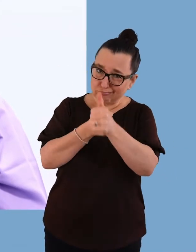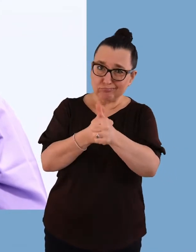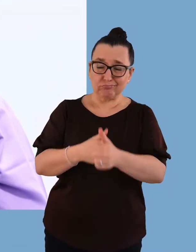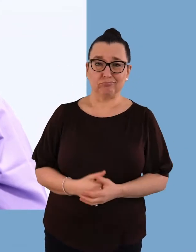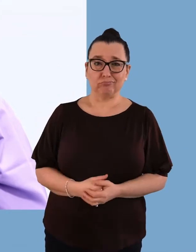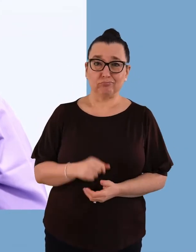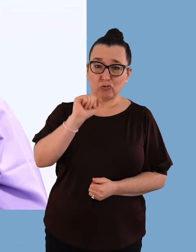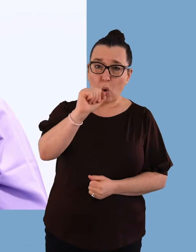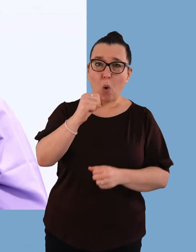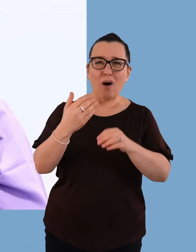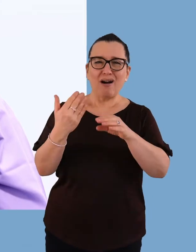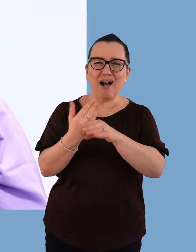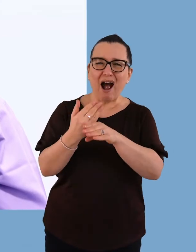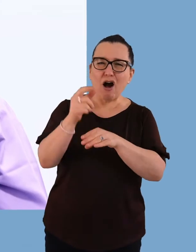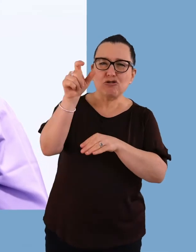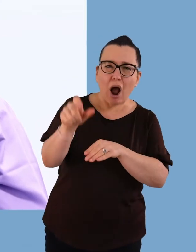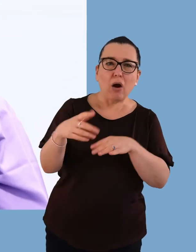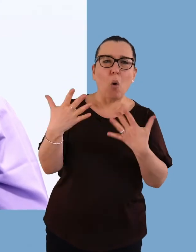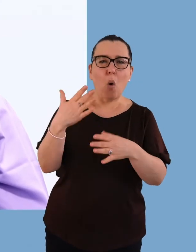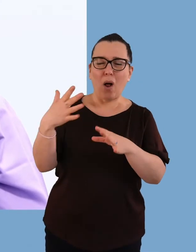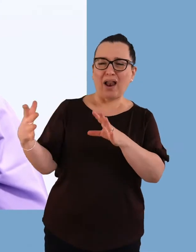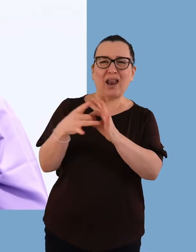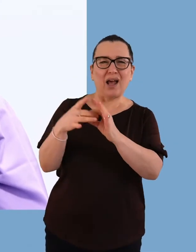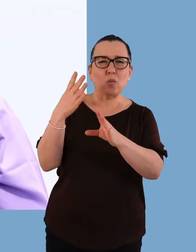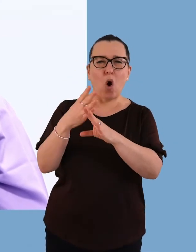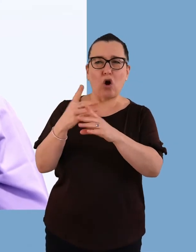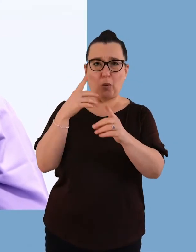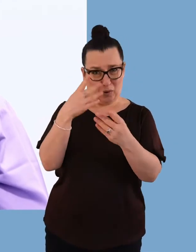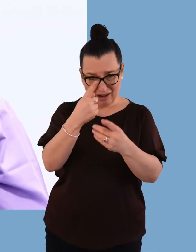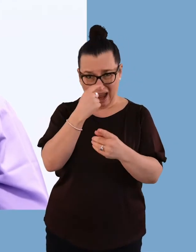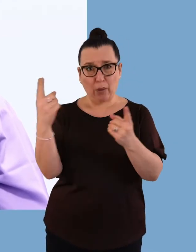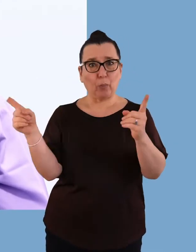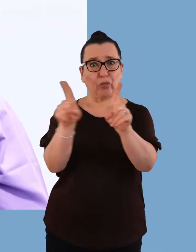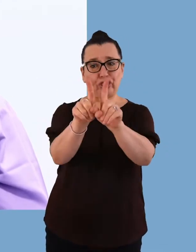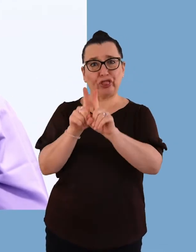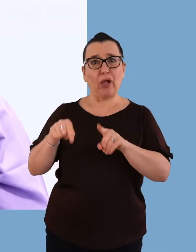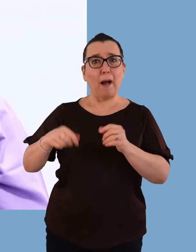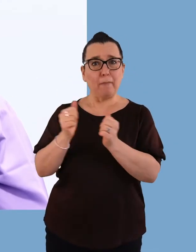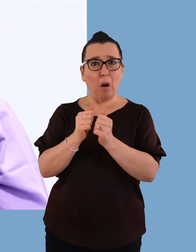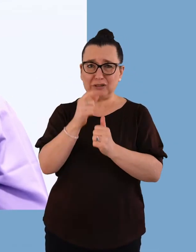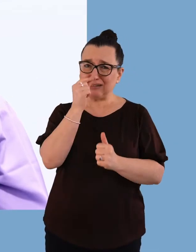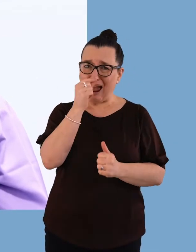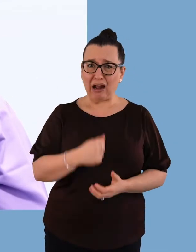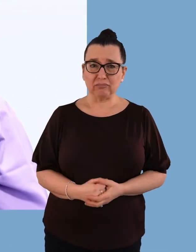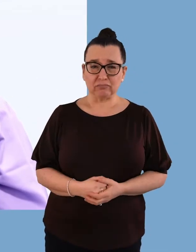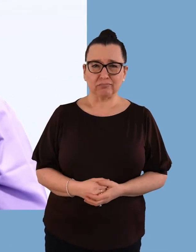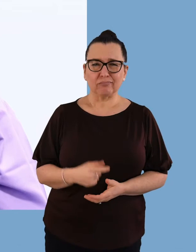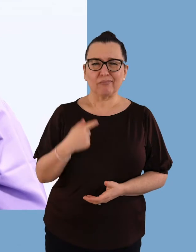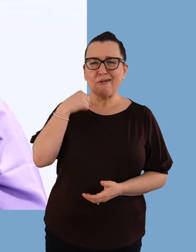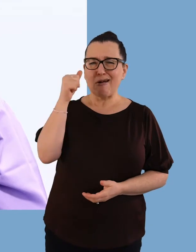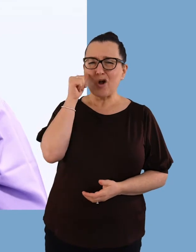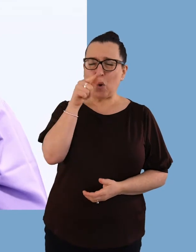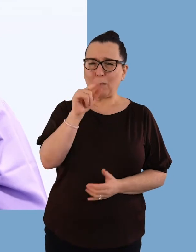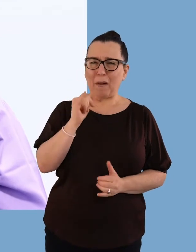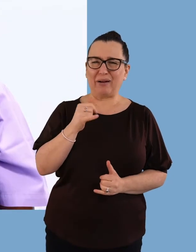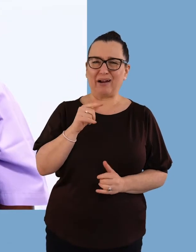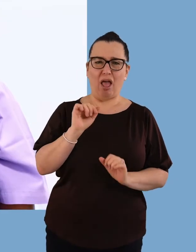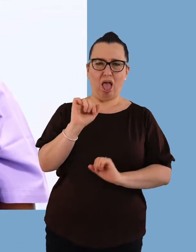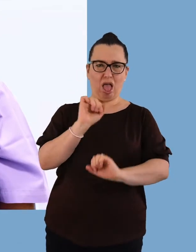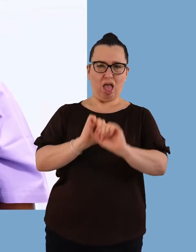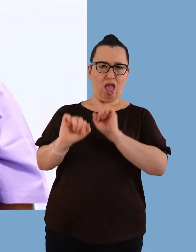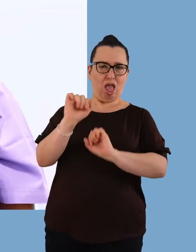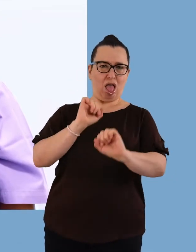do everything we can to support you your carer or link worker can come with you to your appointment